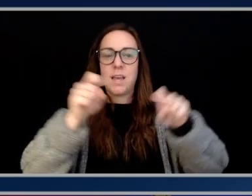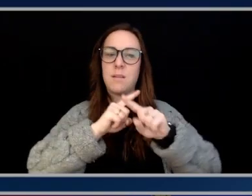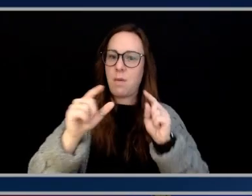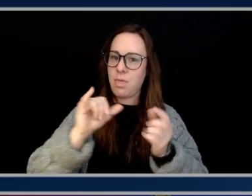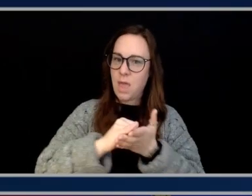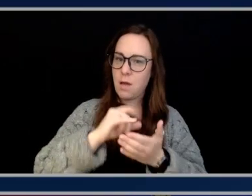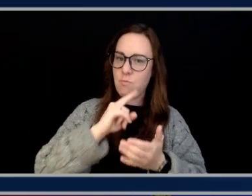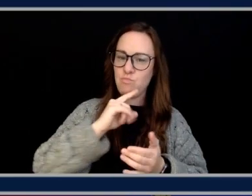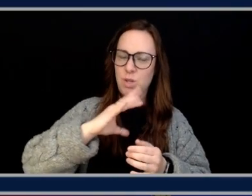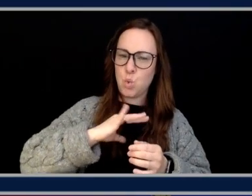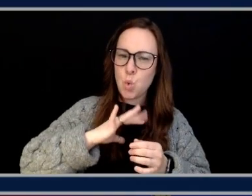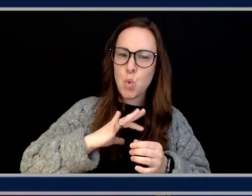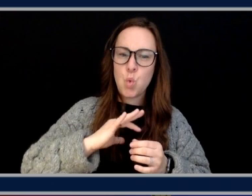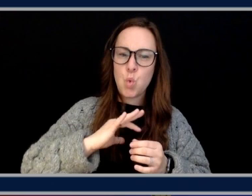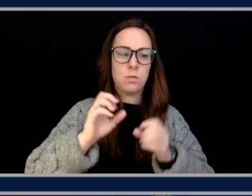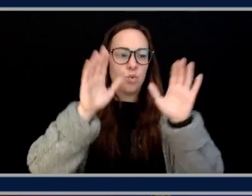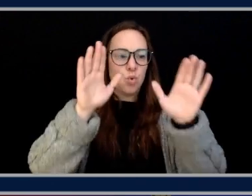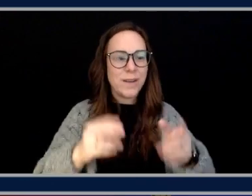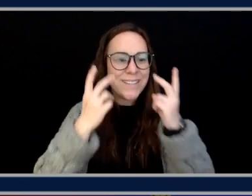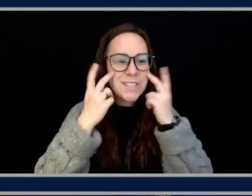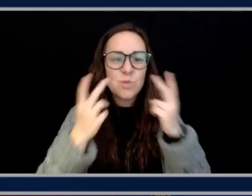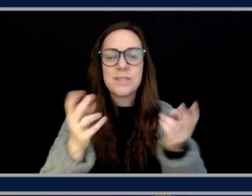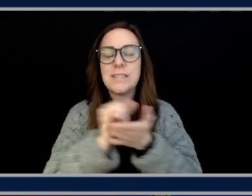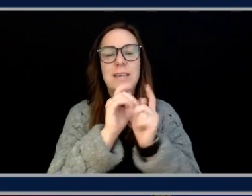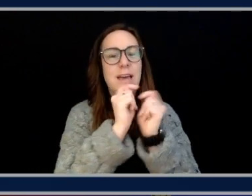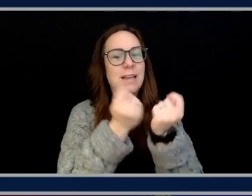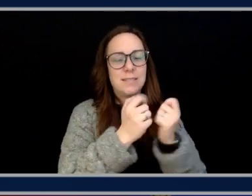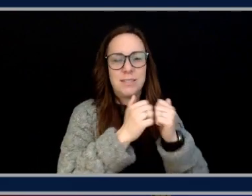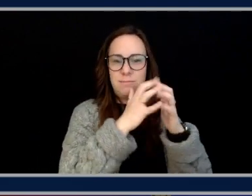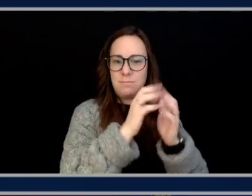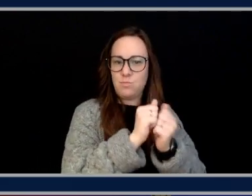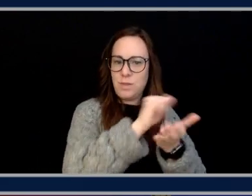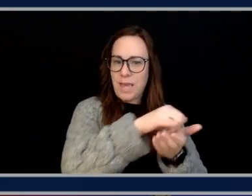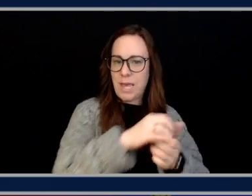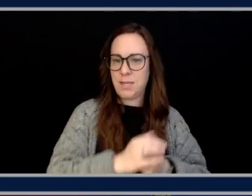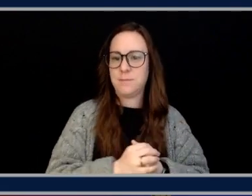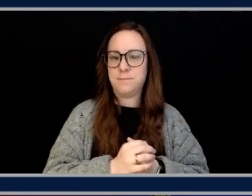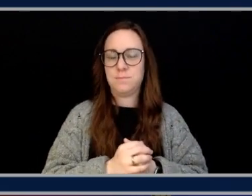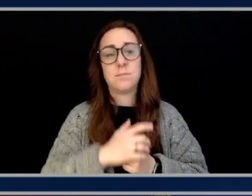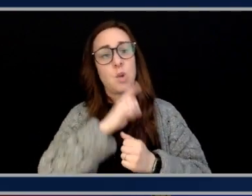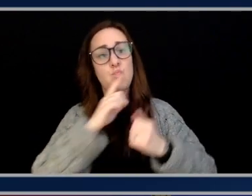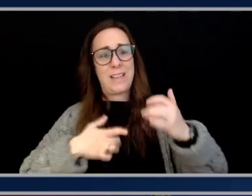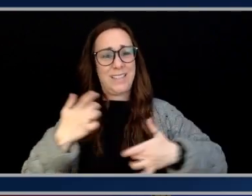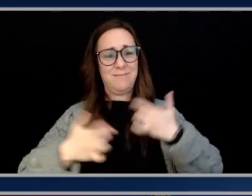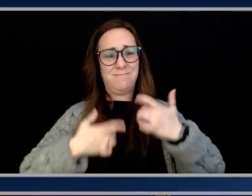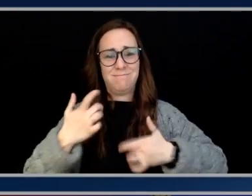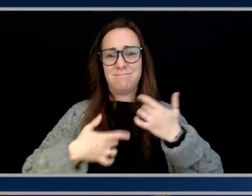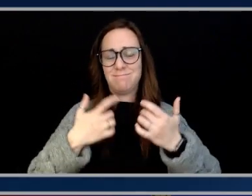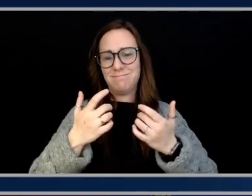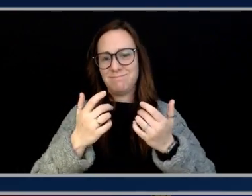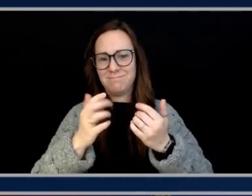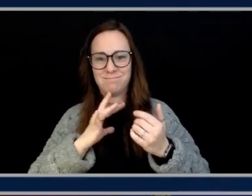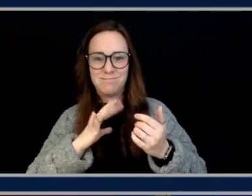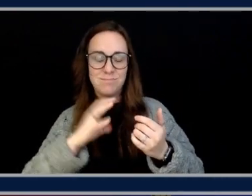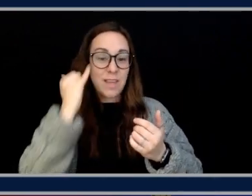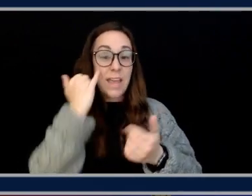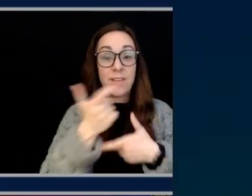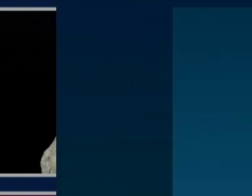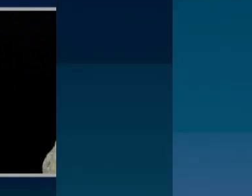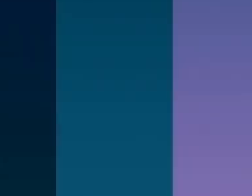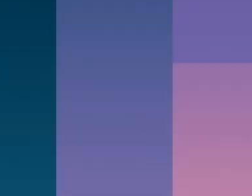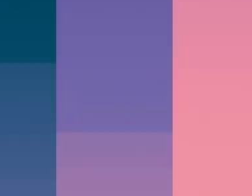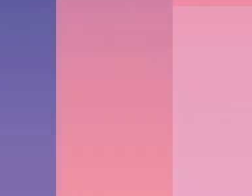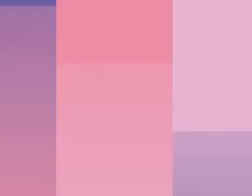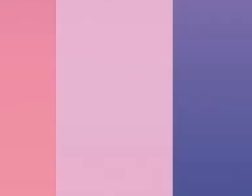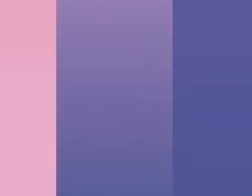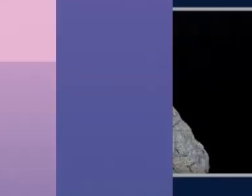It was great to see that team do that. Well, I mean, this is a very exciting place to be for someone who's interested in security, and it's